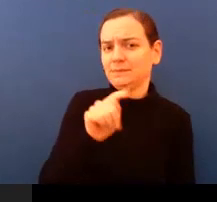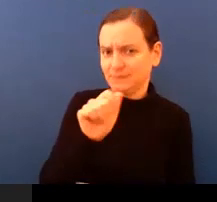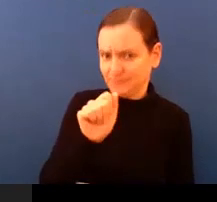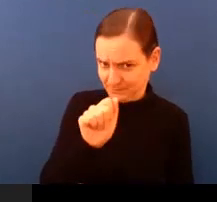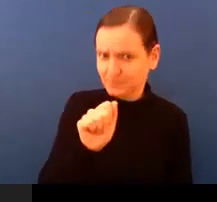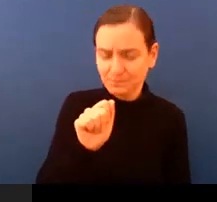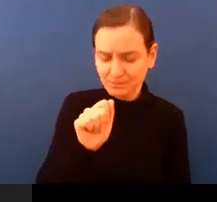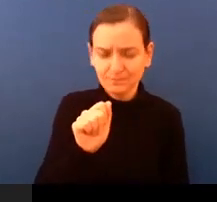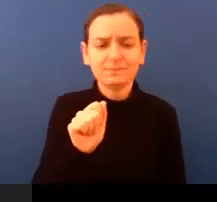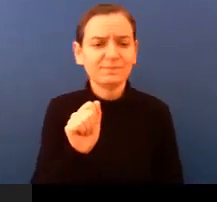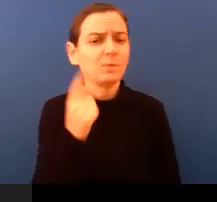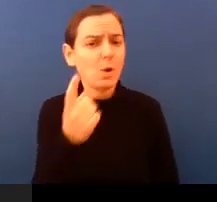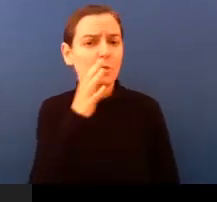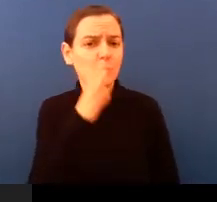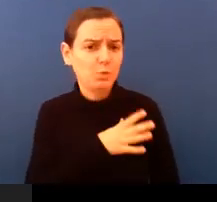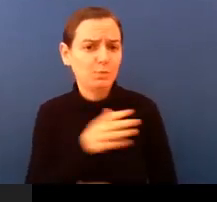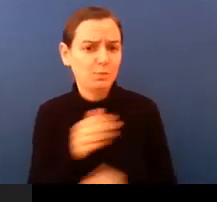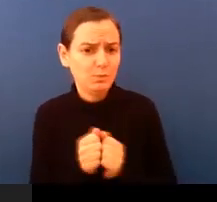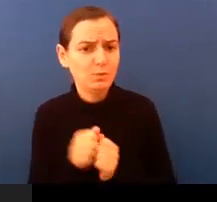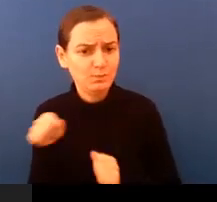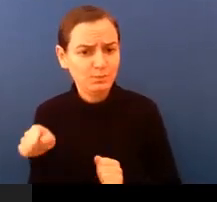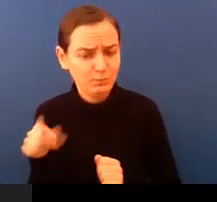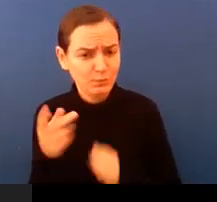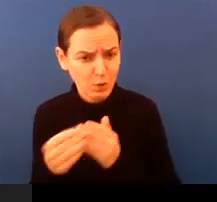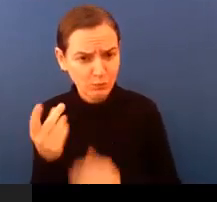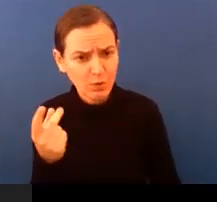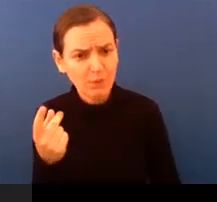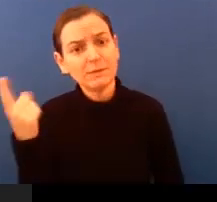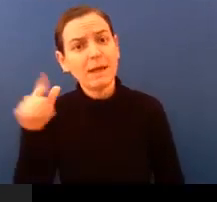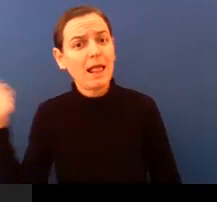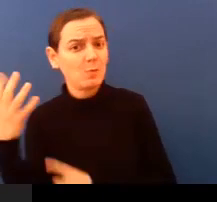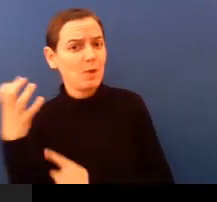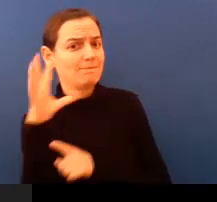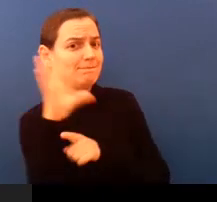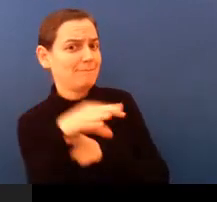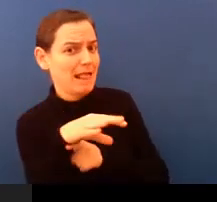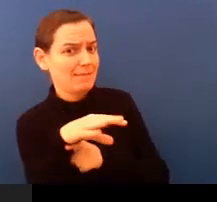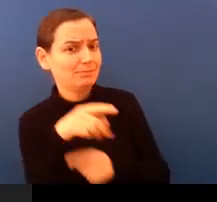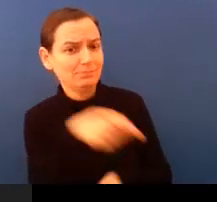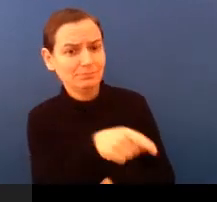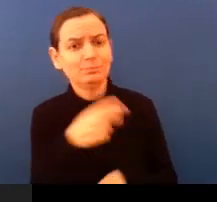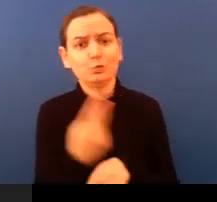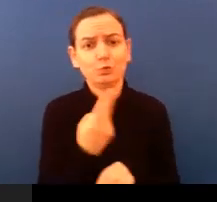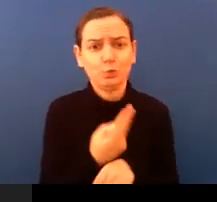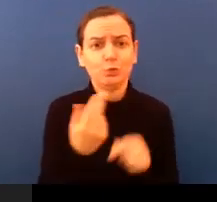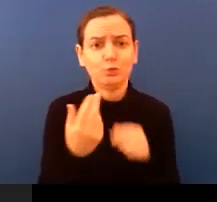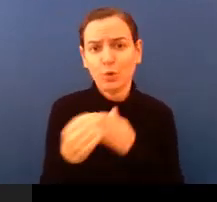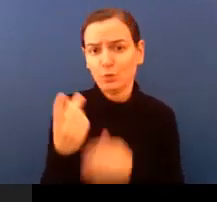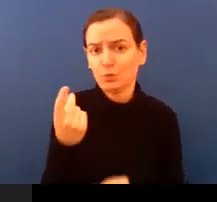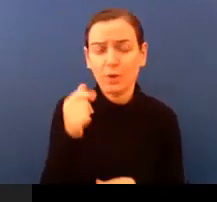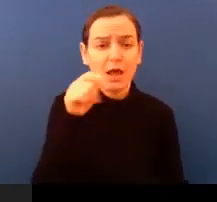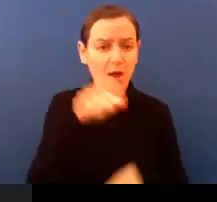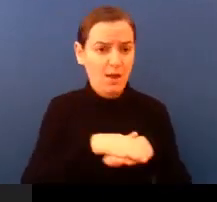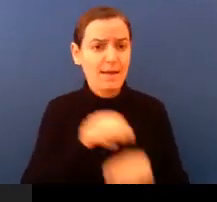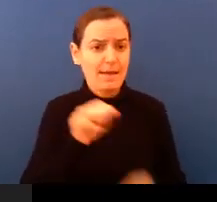was not the way home. And the dog had been doing this route for 10 years and the dog knew where to go. And the dog would not take direction